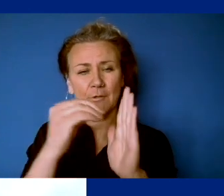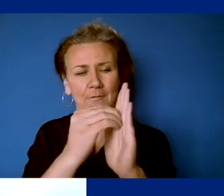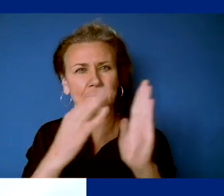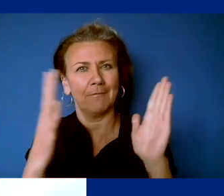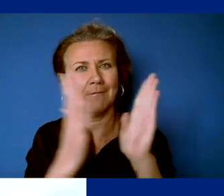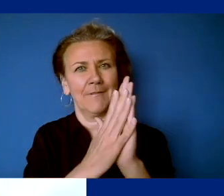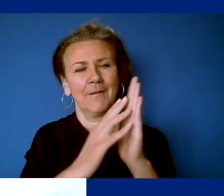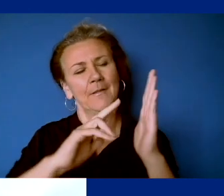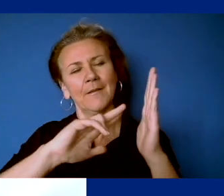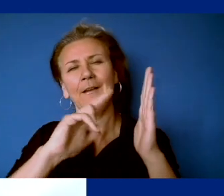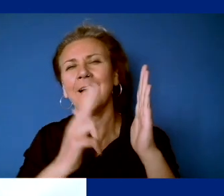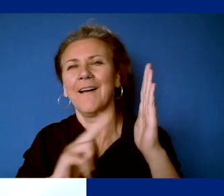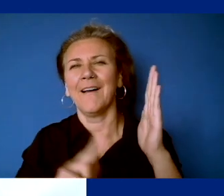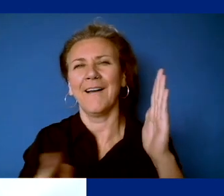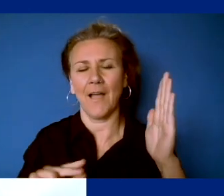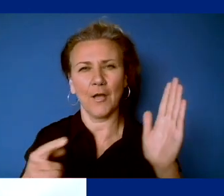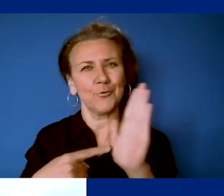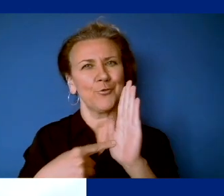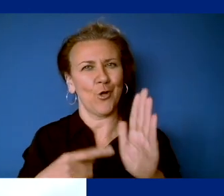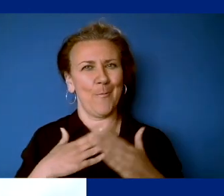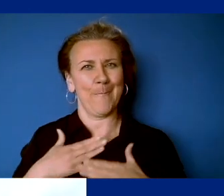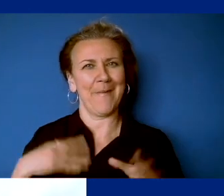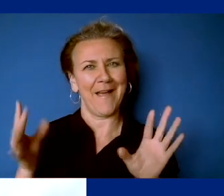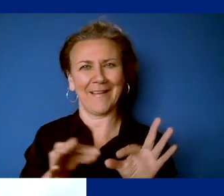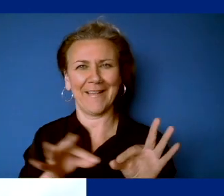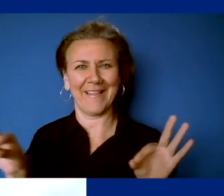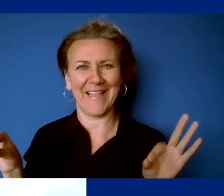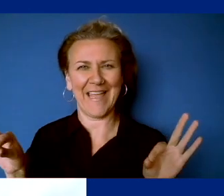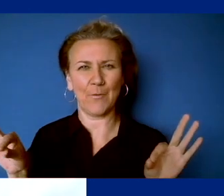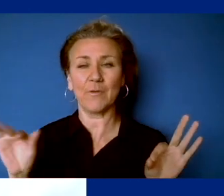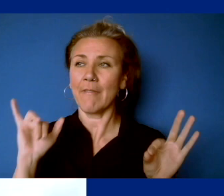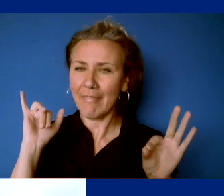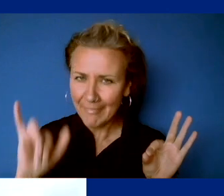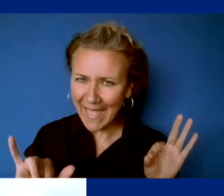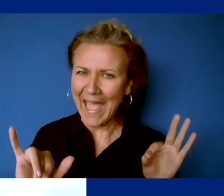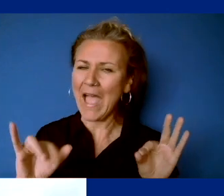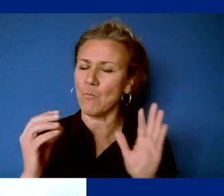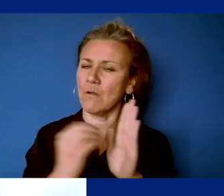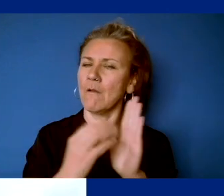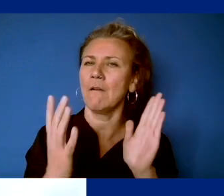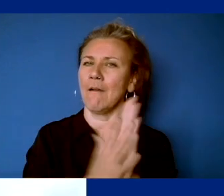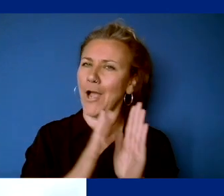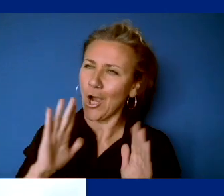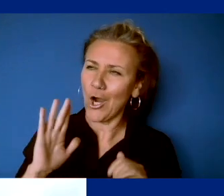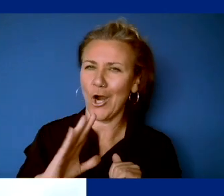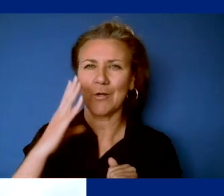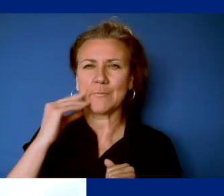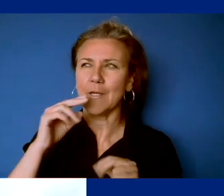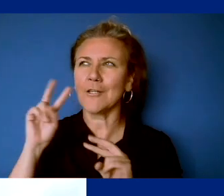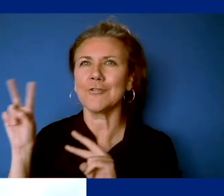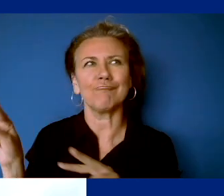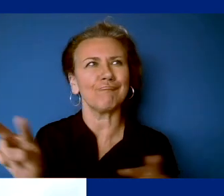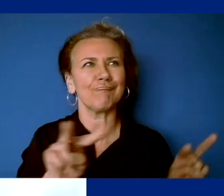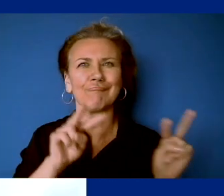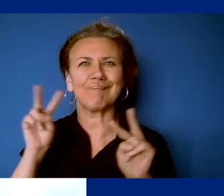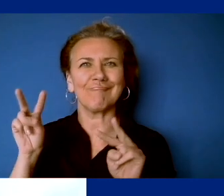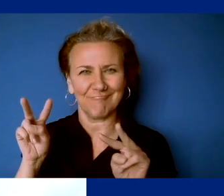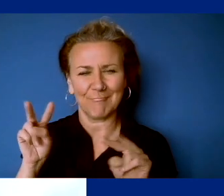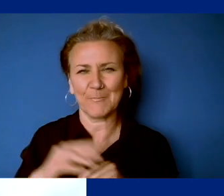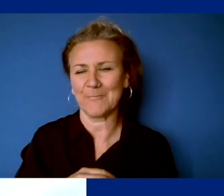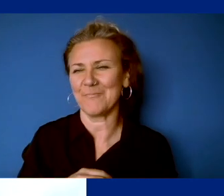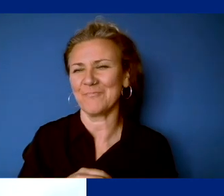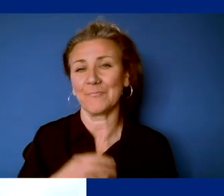creates portraits with nuanced expressions and body language that chronicle her observations of the human experience.